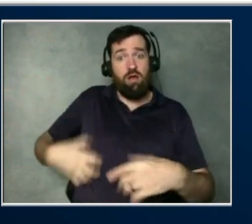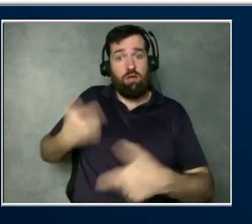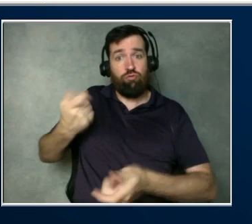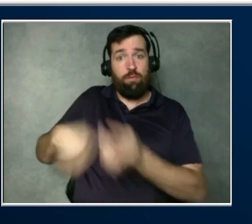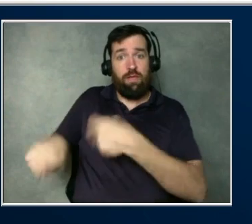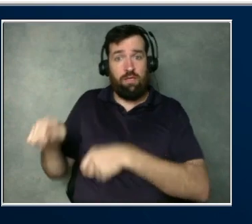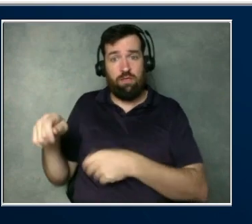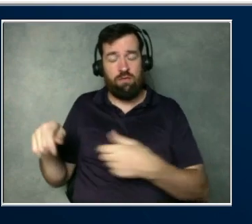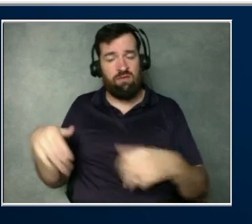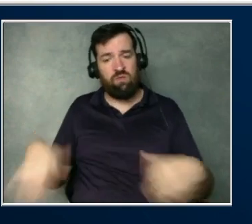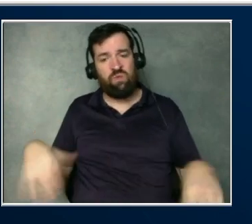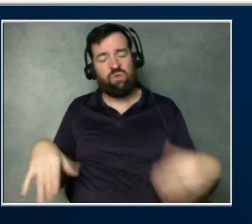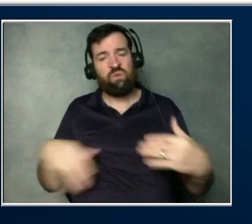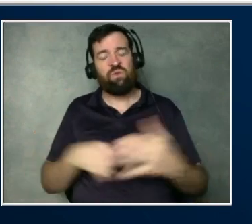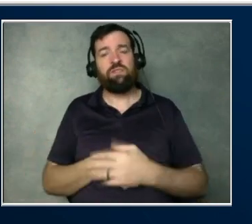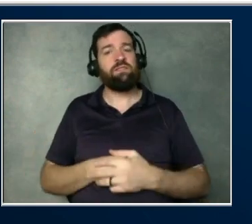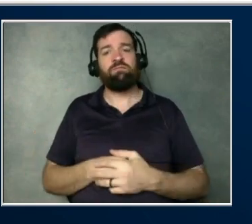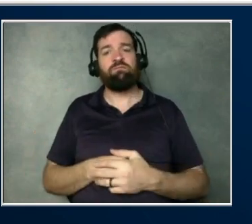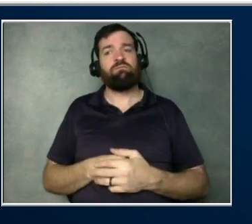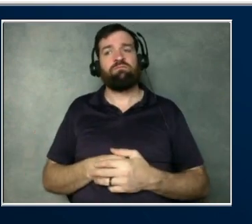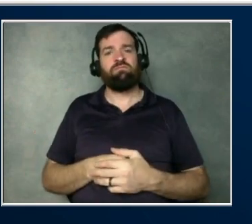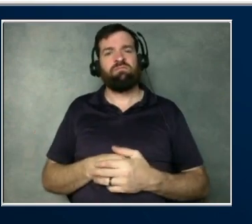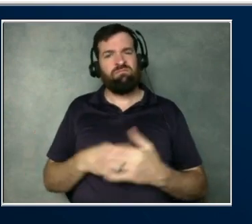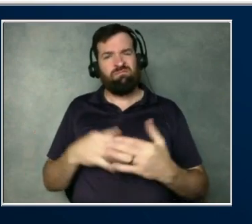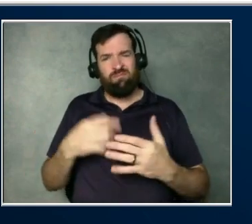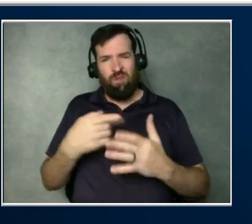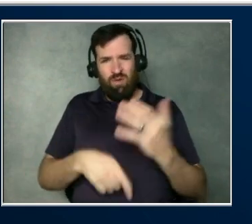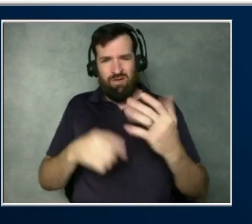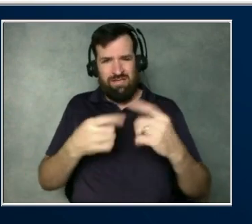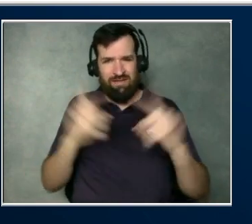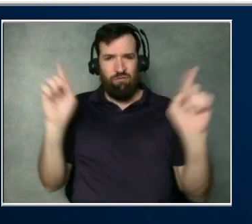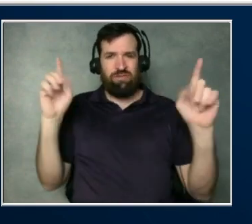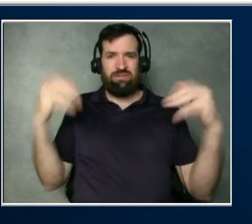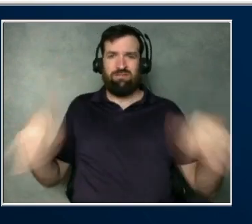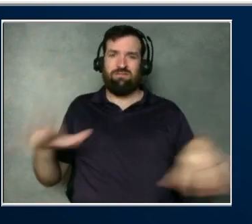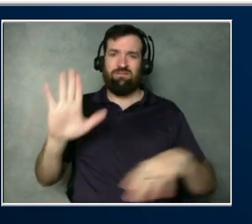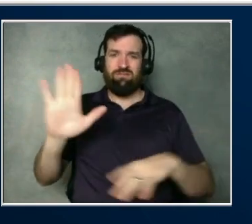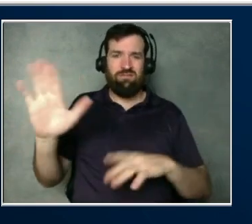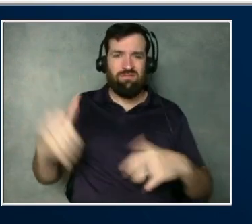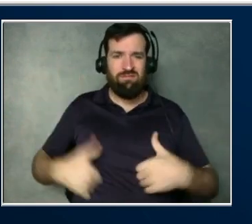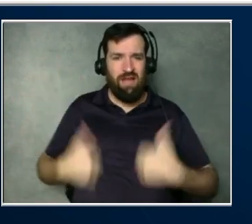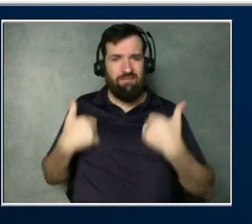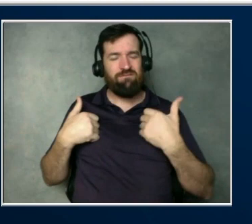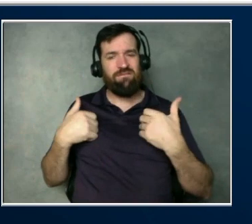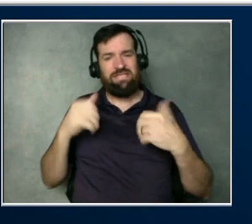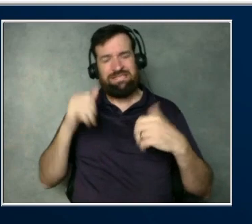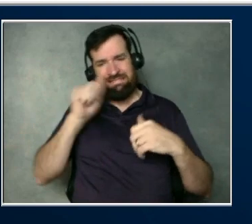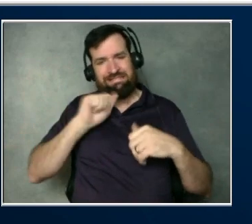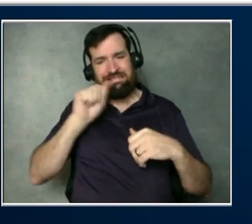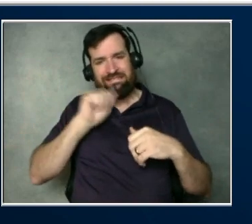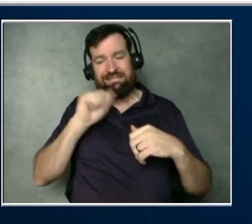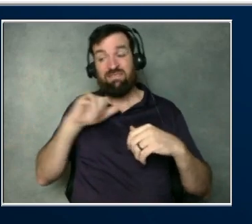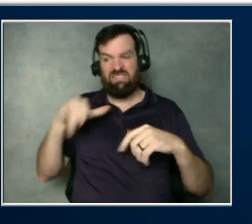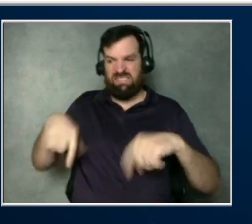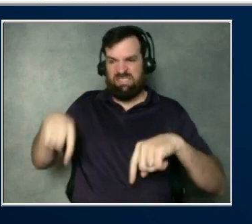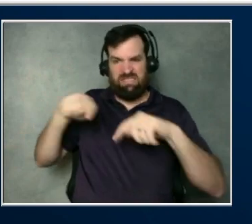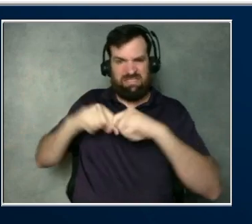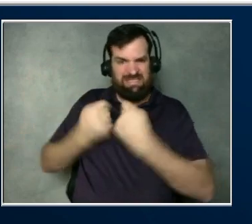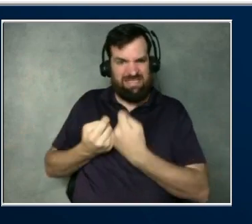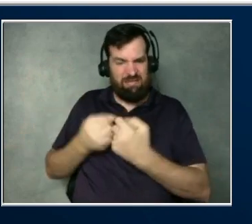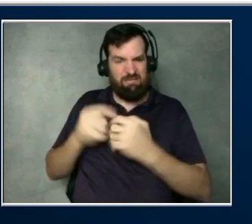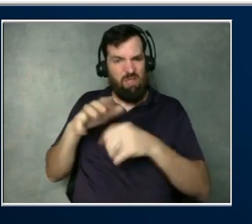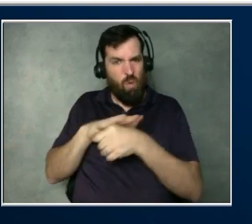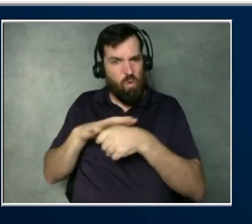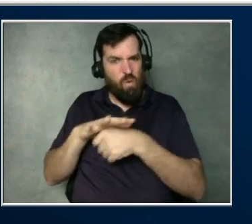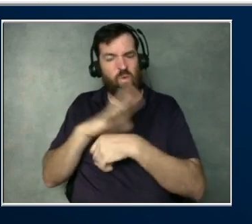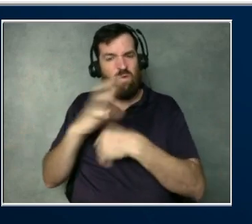a difference that can make in somebody's life and how hard it is to go through it. Having that team here locally to support you, especially one as outstanding